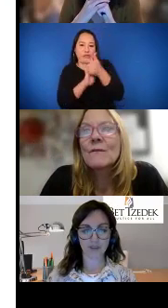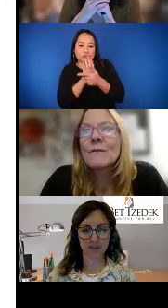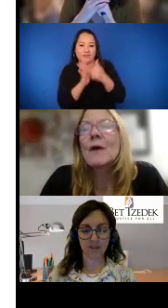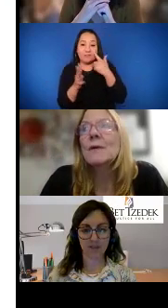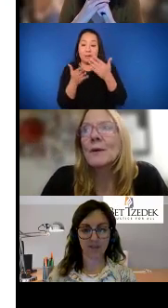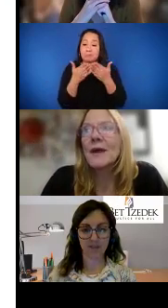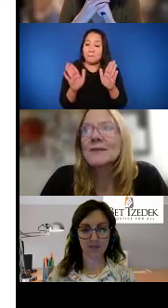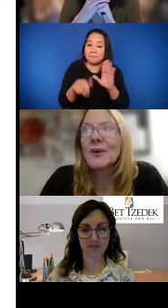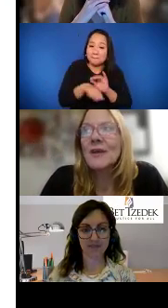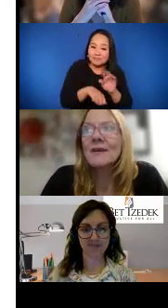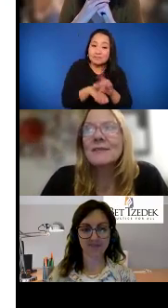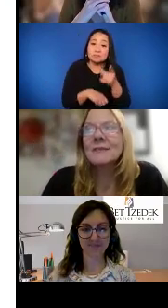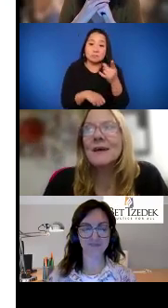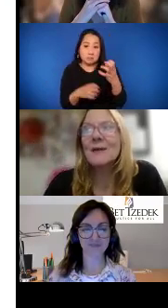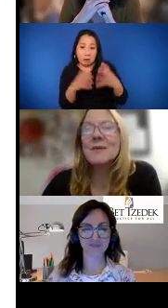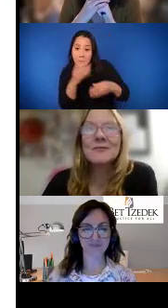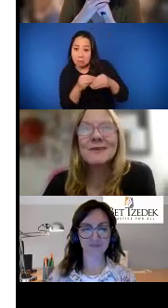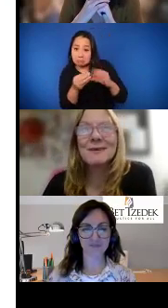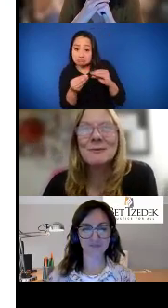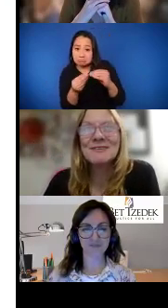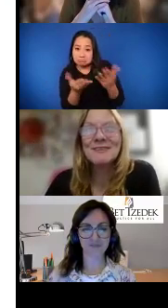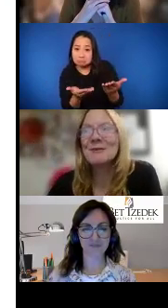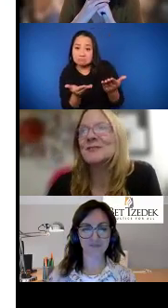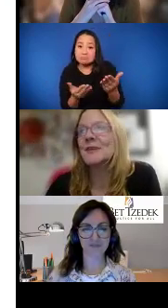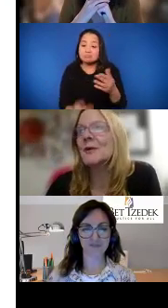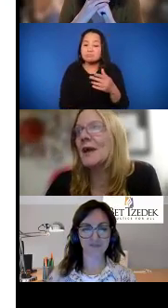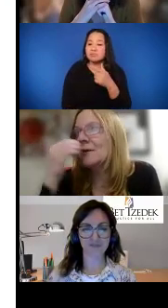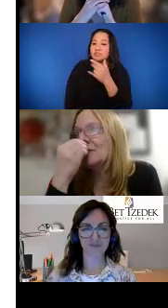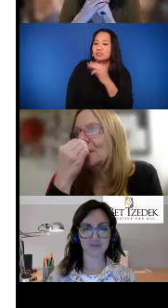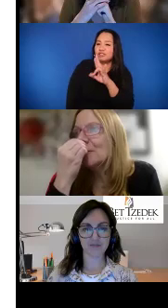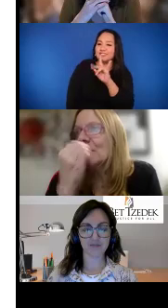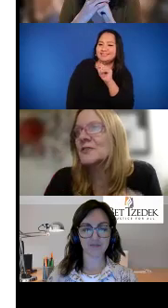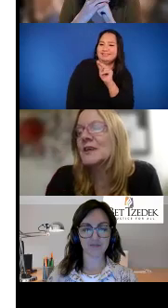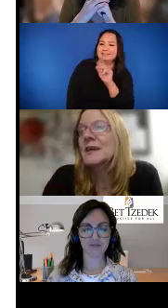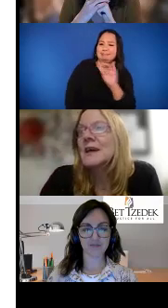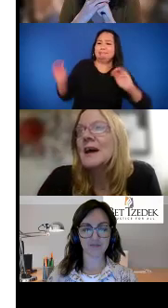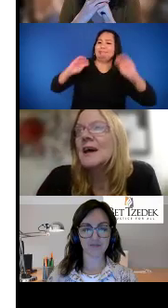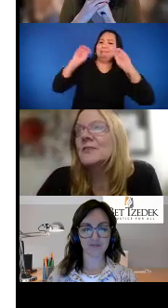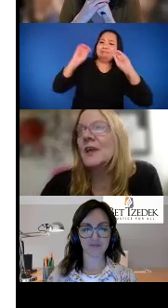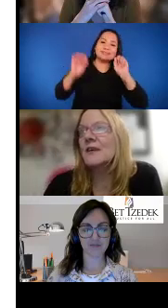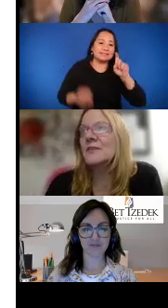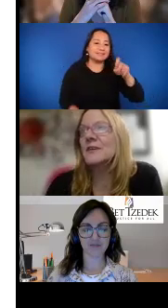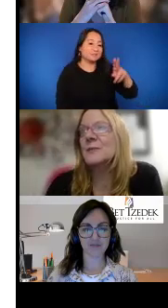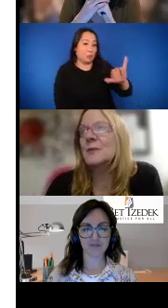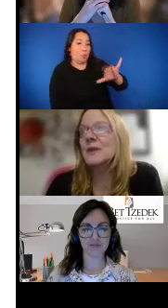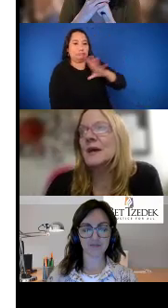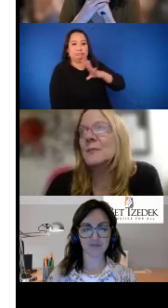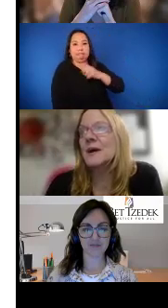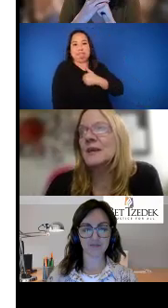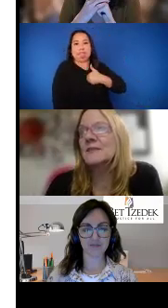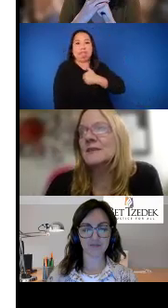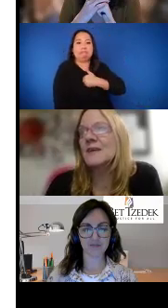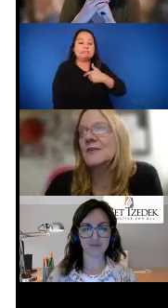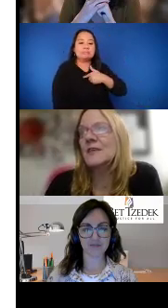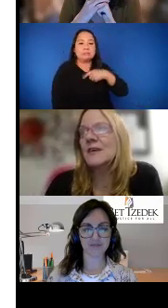No. Oh, okay. Sorry. It's I'm misreading what's in the question. Okay, a follow-up question. I've done everything to be compliant,